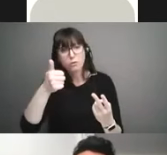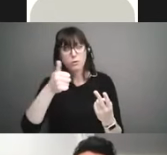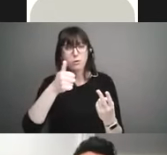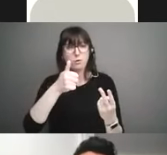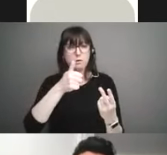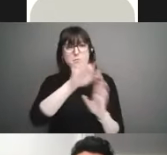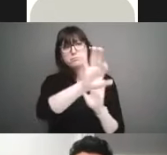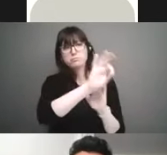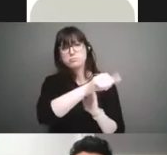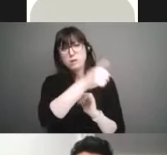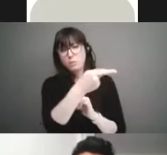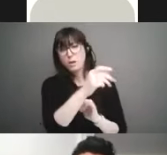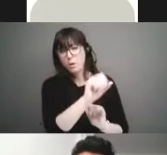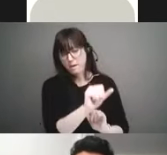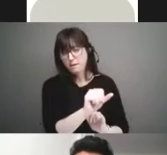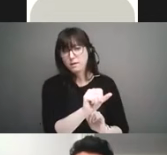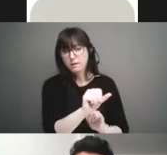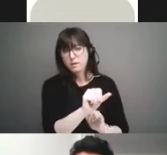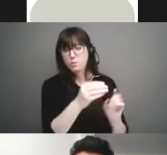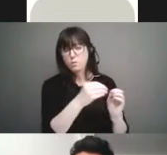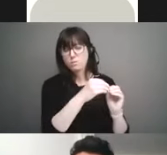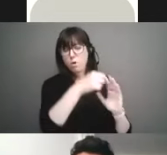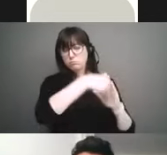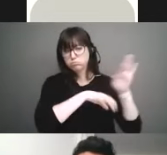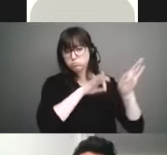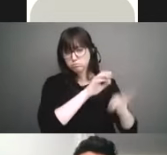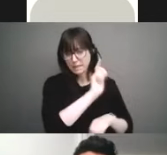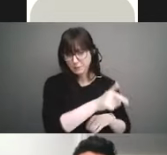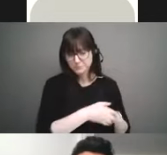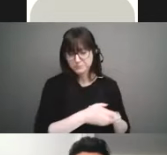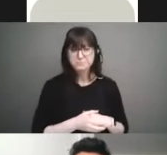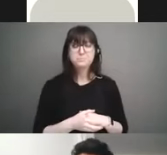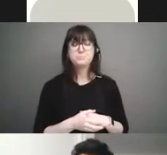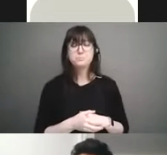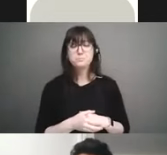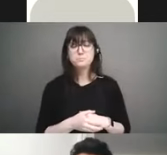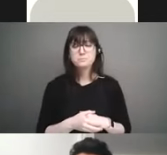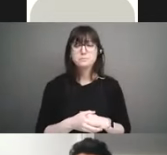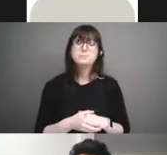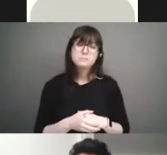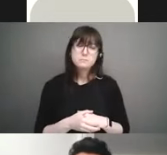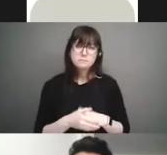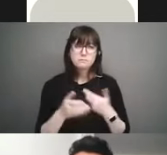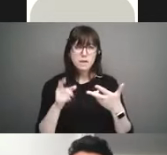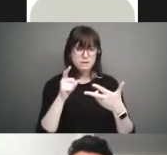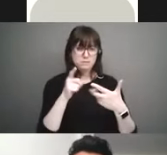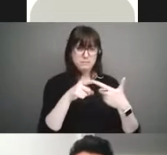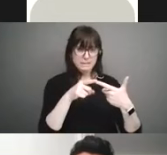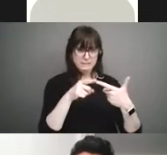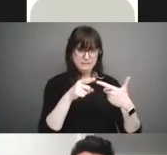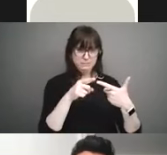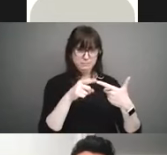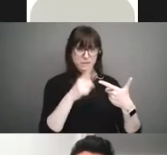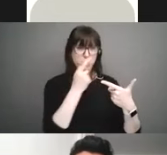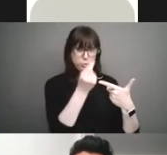designation, which we'll get into further later. This is the second point here is sort of along